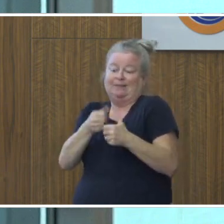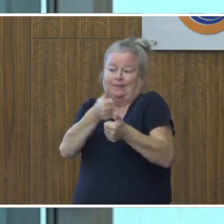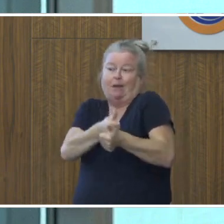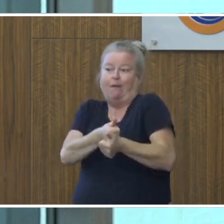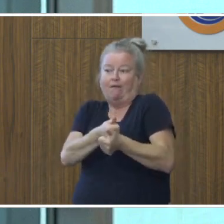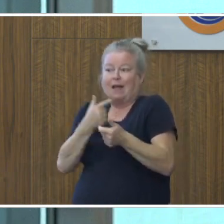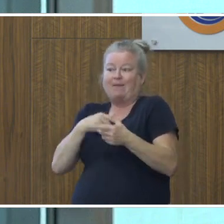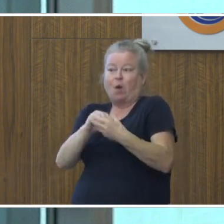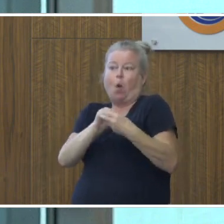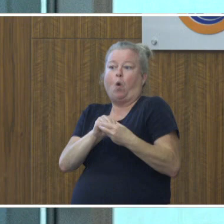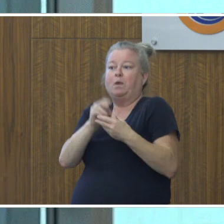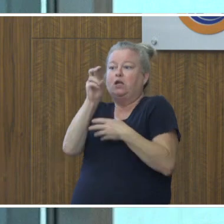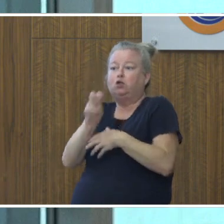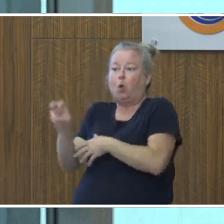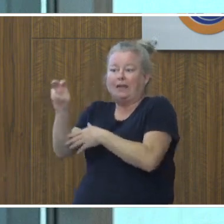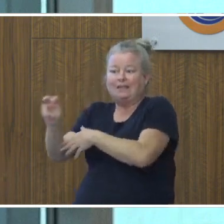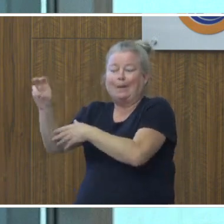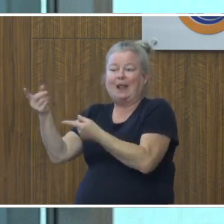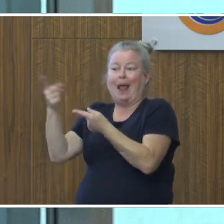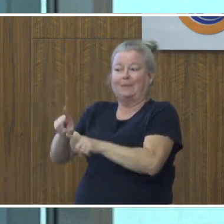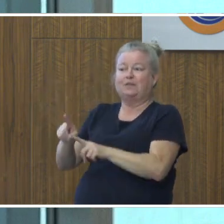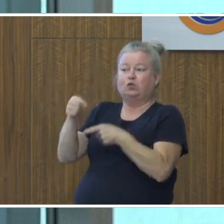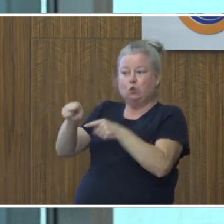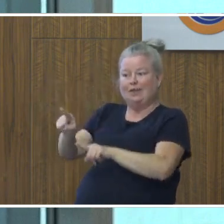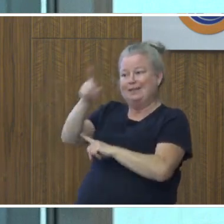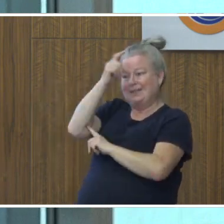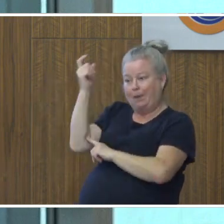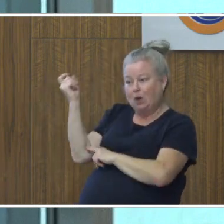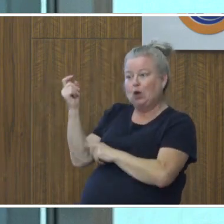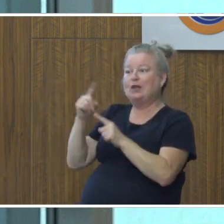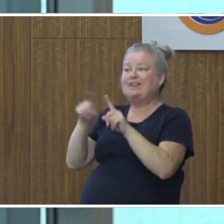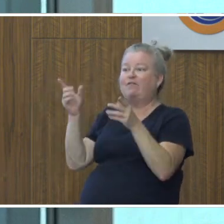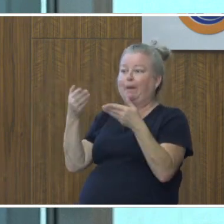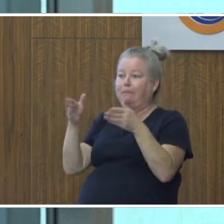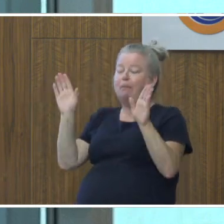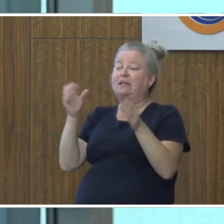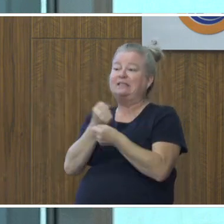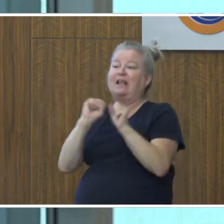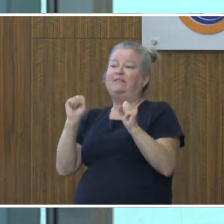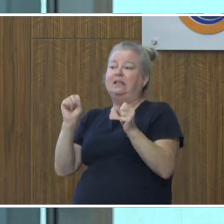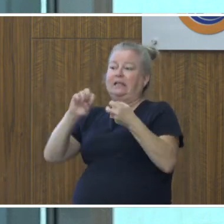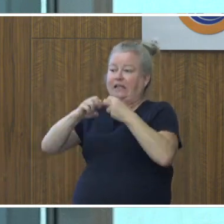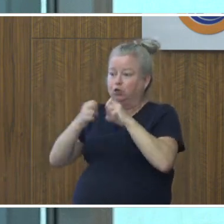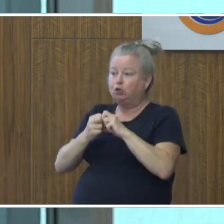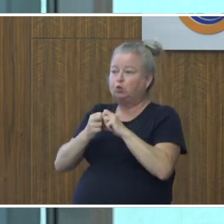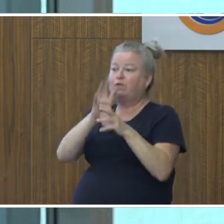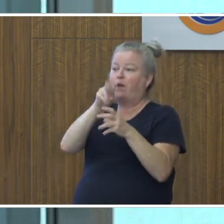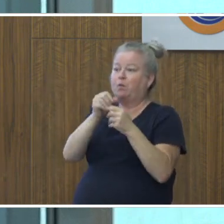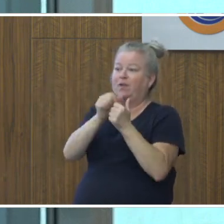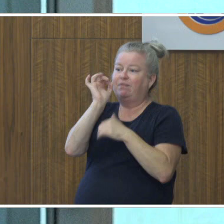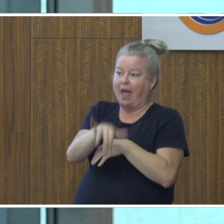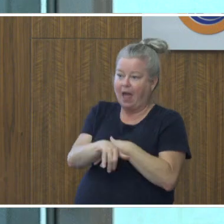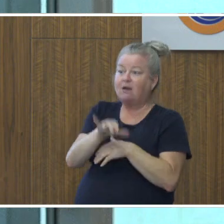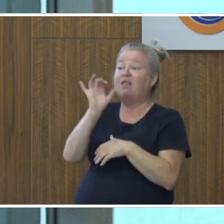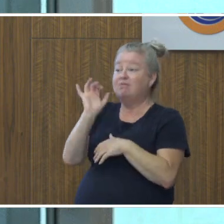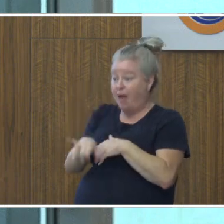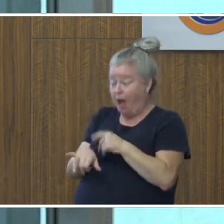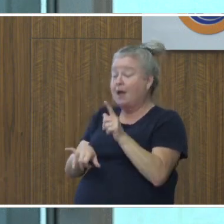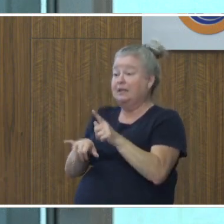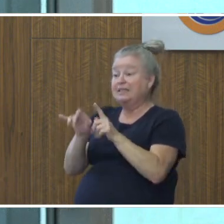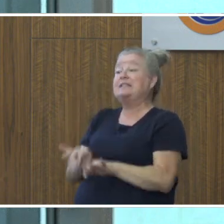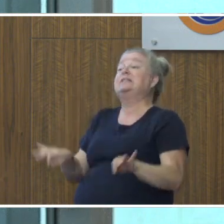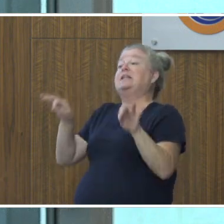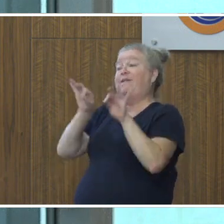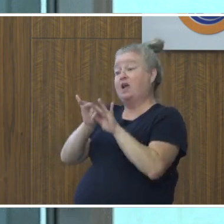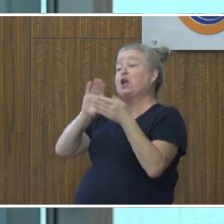own tourism that happens every summer and different public safety issues that come up with that. So I would say that that is a pretty